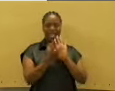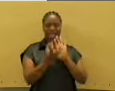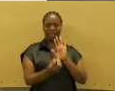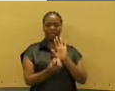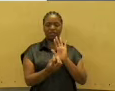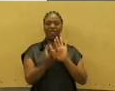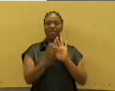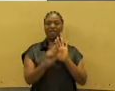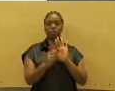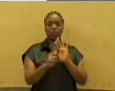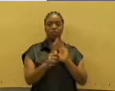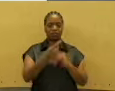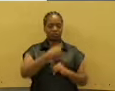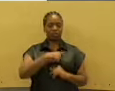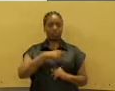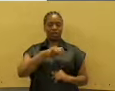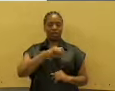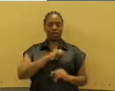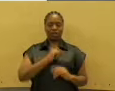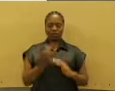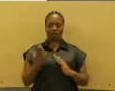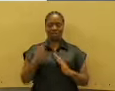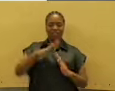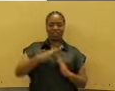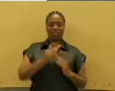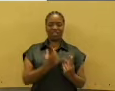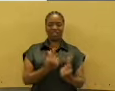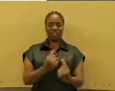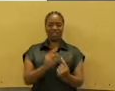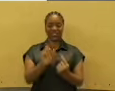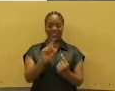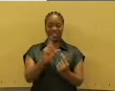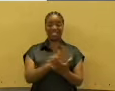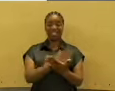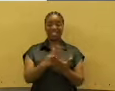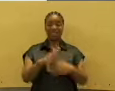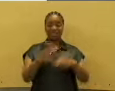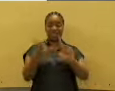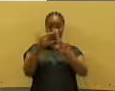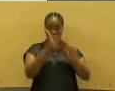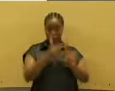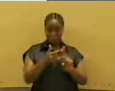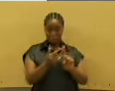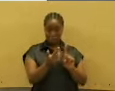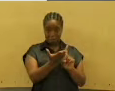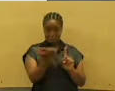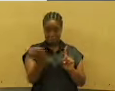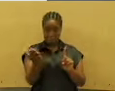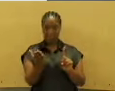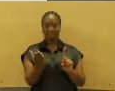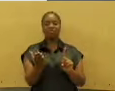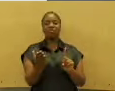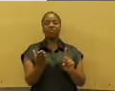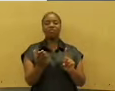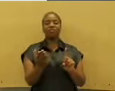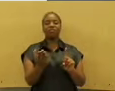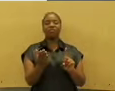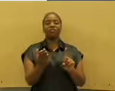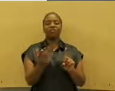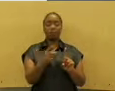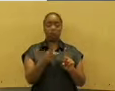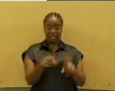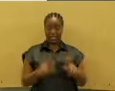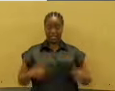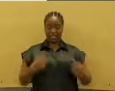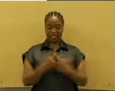the Transgender Protocol, and we've got online and some of our speakers, Tarun and Naidu, who are part of the team that